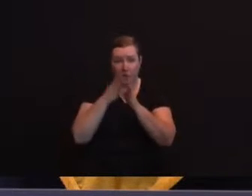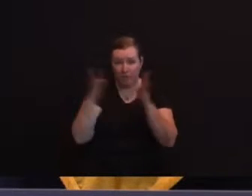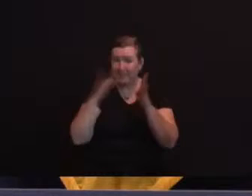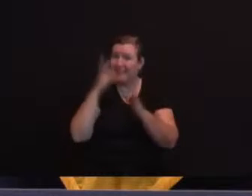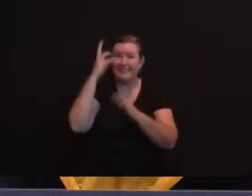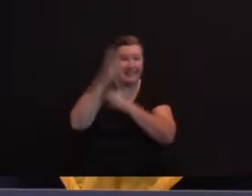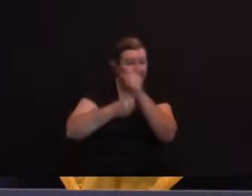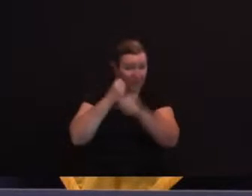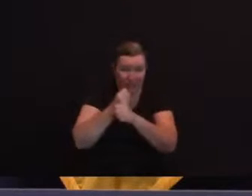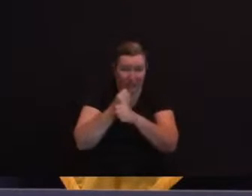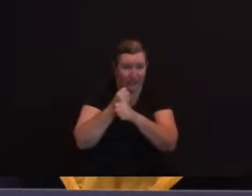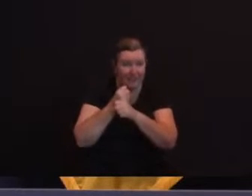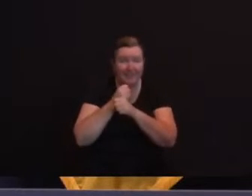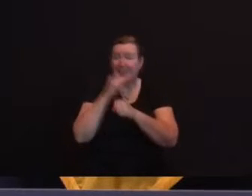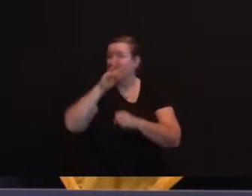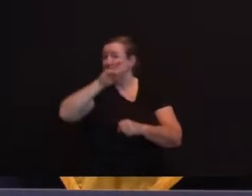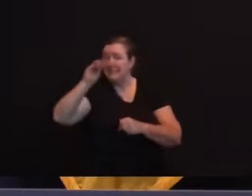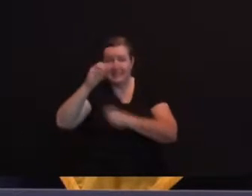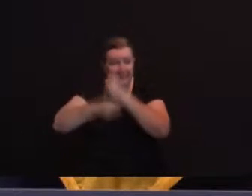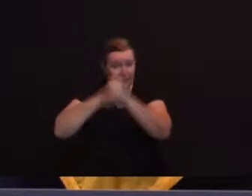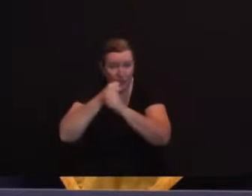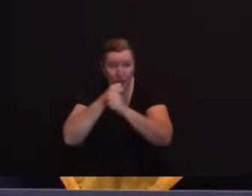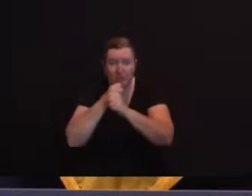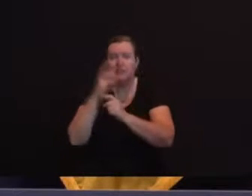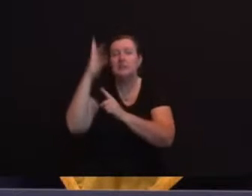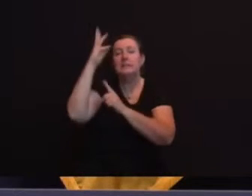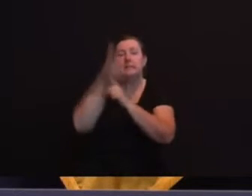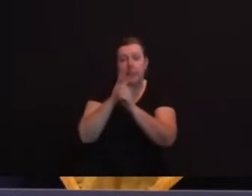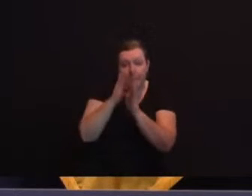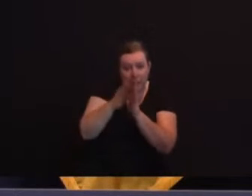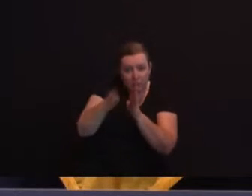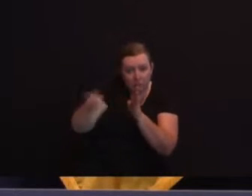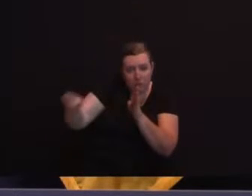lifetime, but it's right here, right now. Alex, over to you real quick.